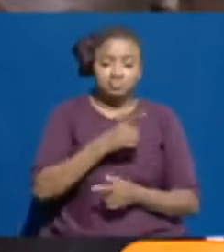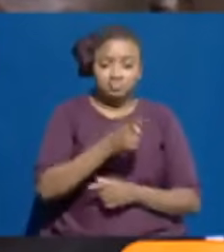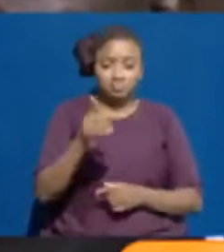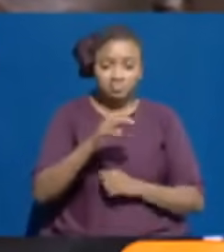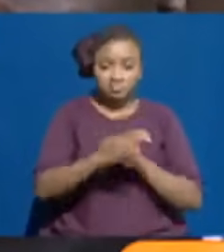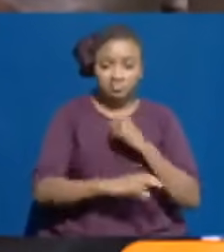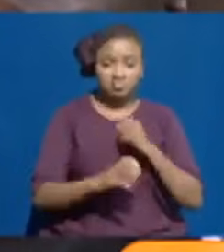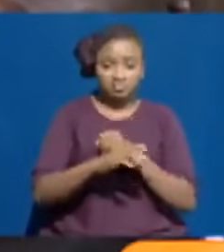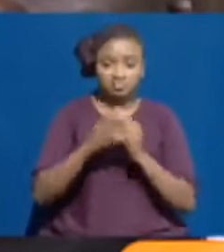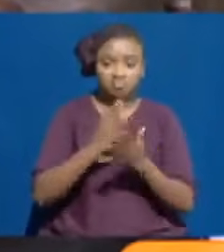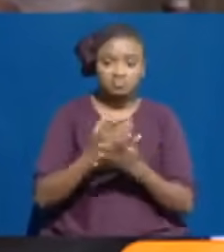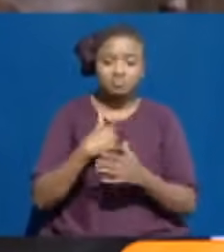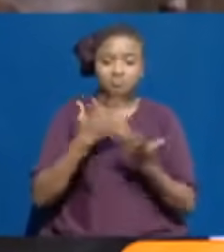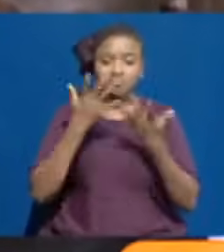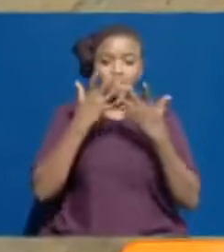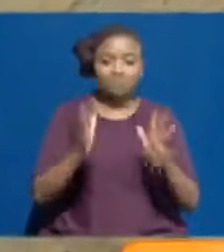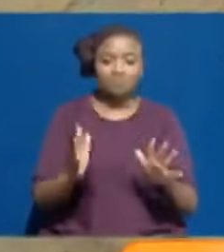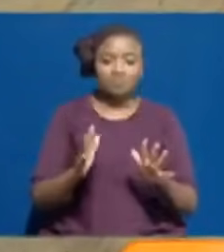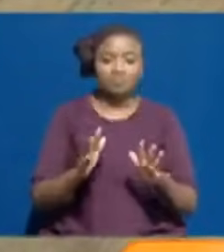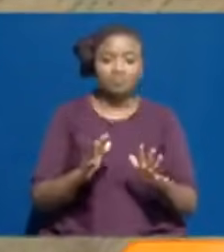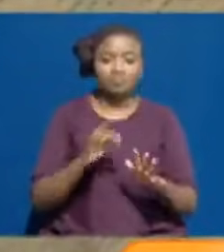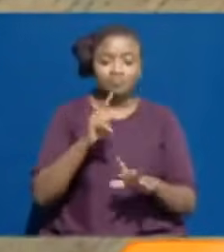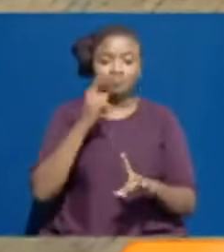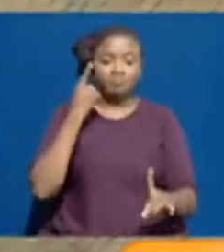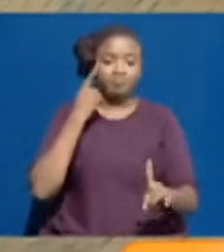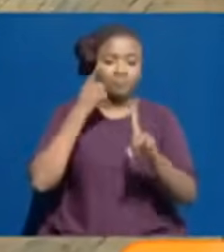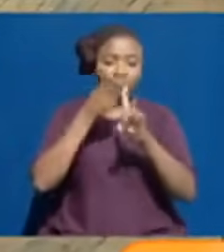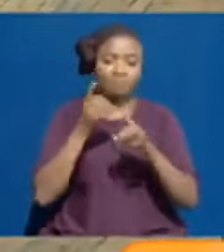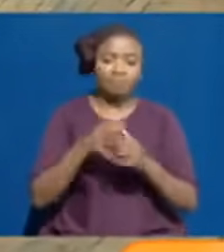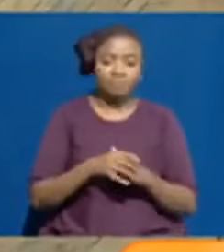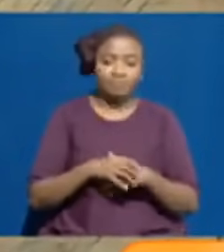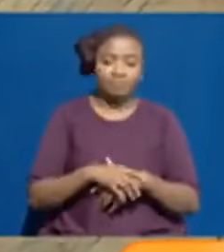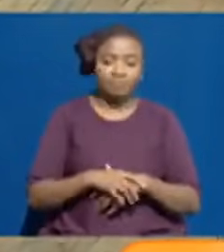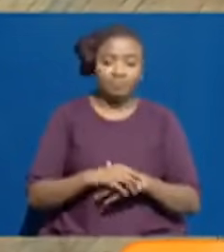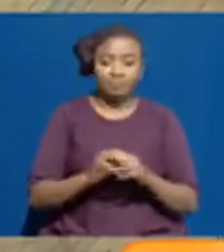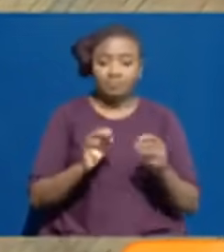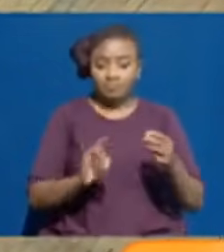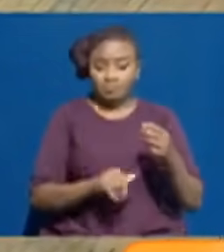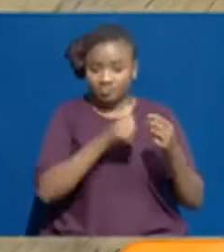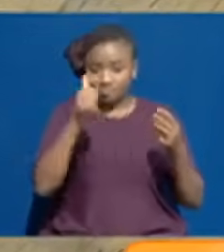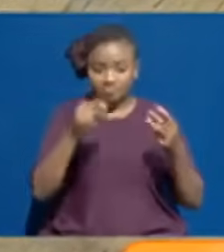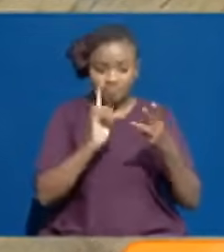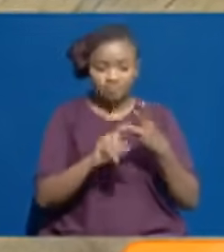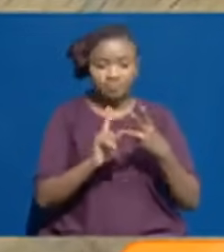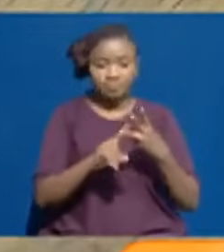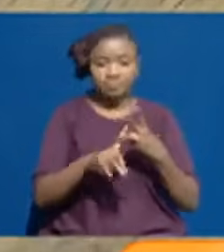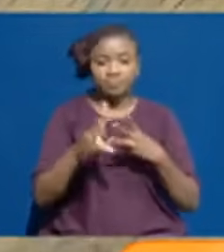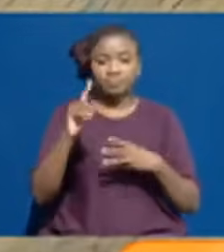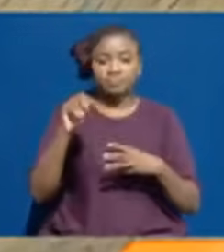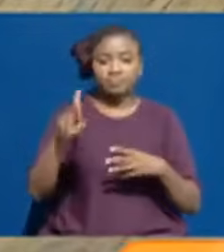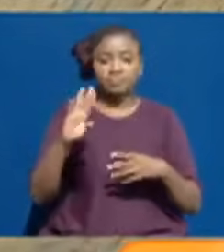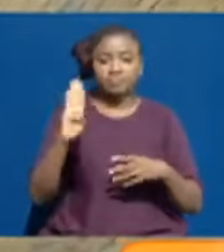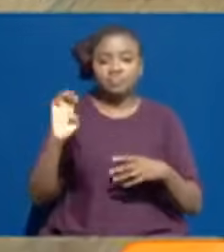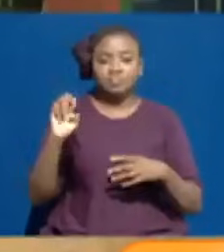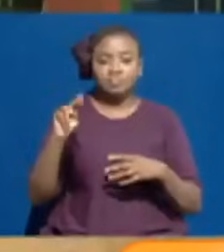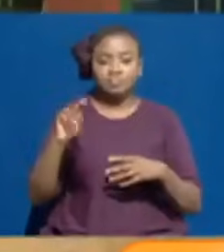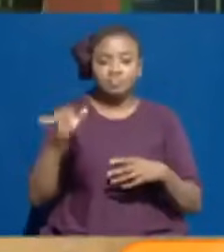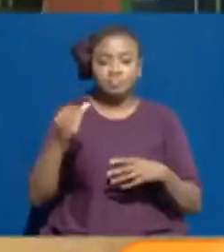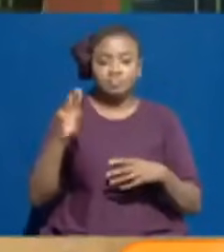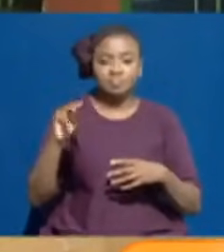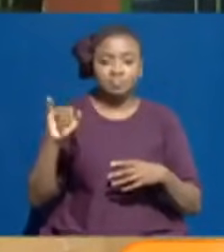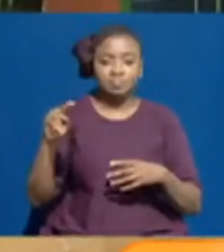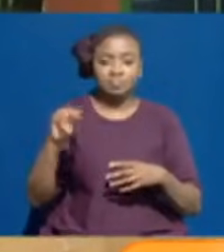lost its moral compass. A third matter has been filed by Nakuru-based Dr. Magare Gikenyi Benjamin, who has argued that the